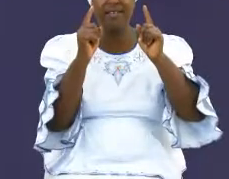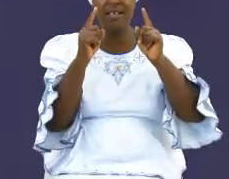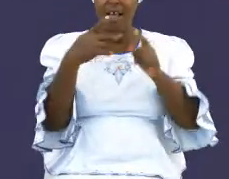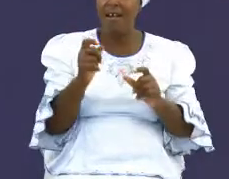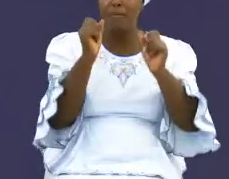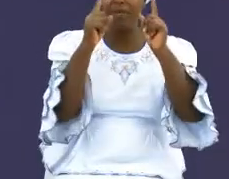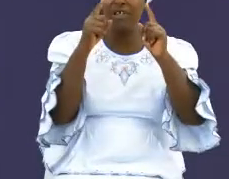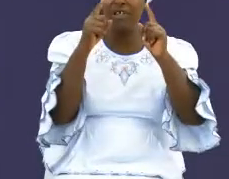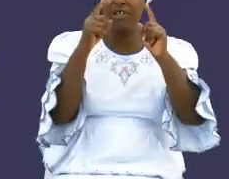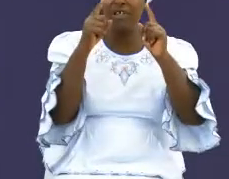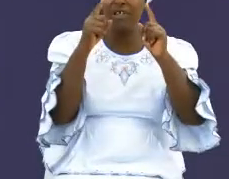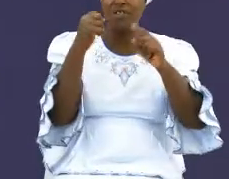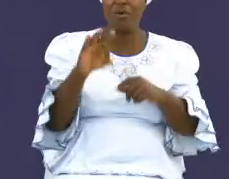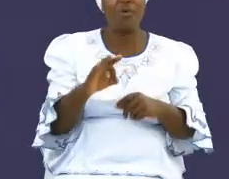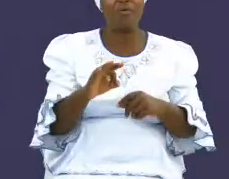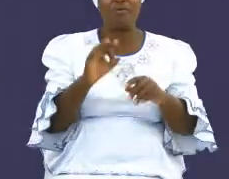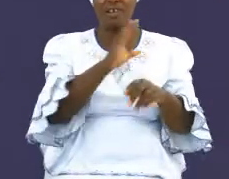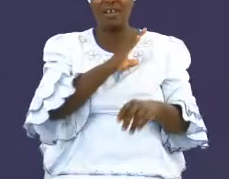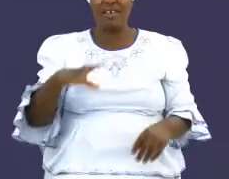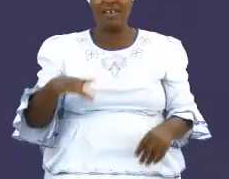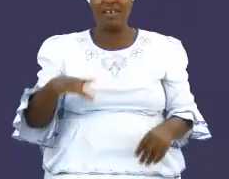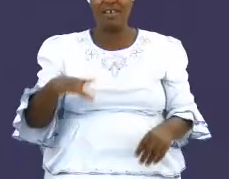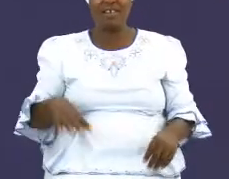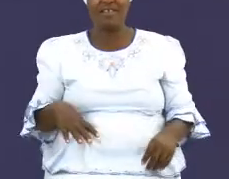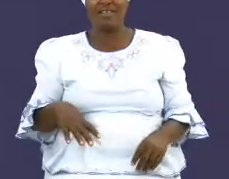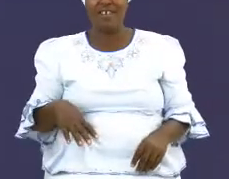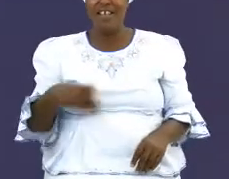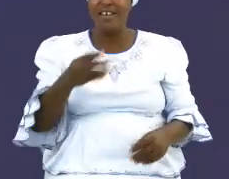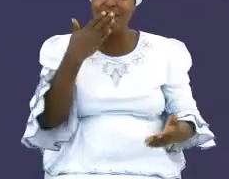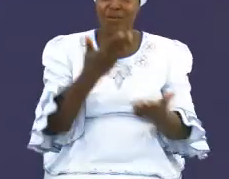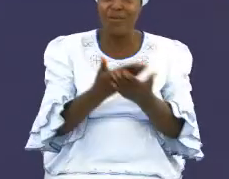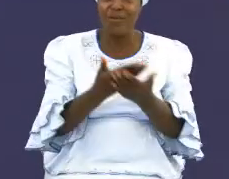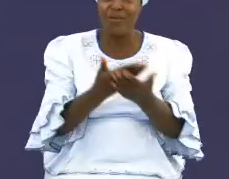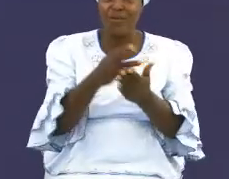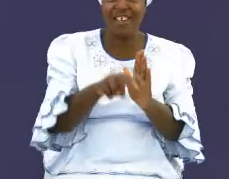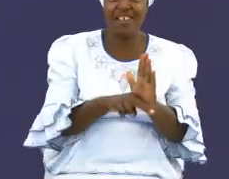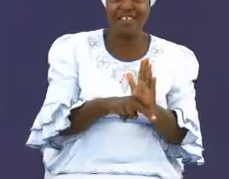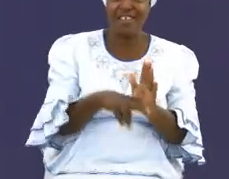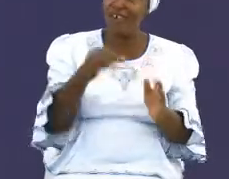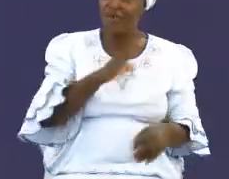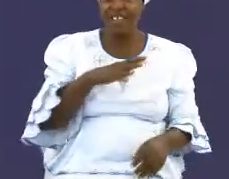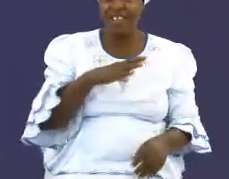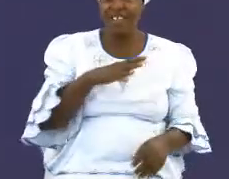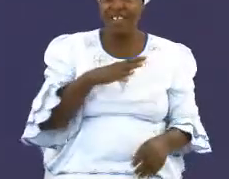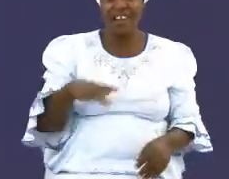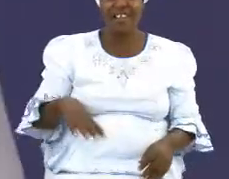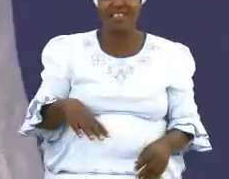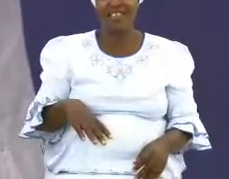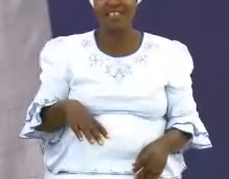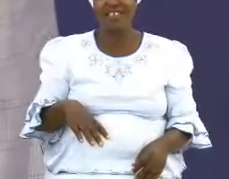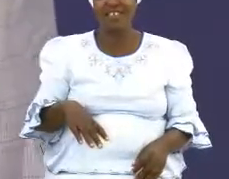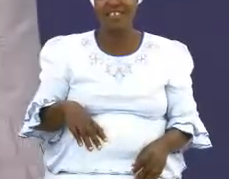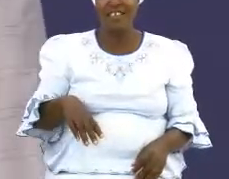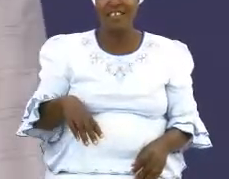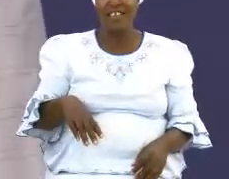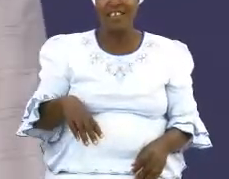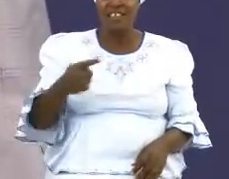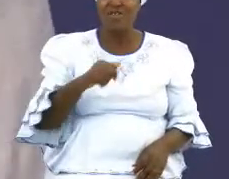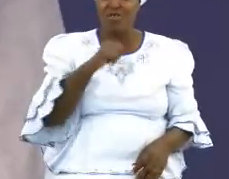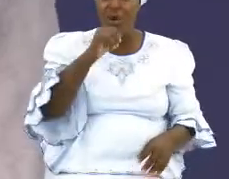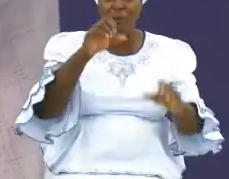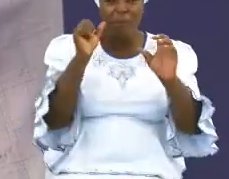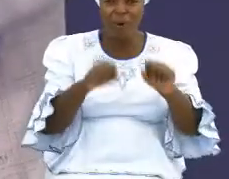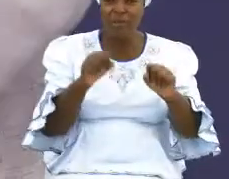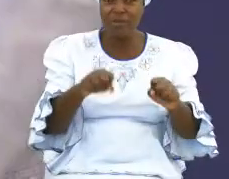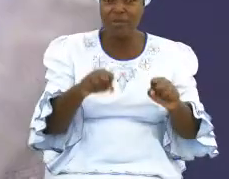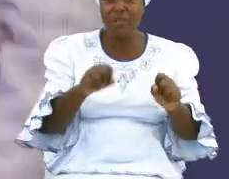of Christ. The goodness of Christ. The impossibilities that